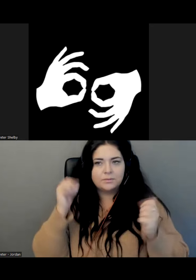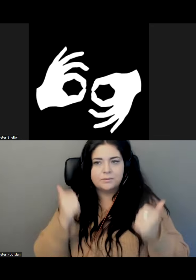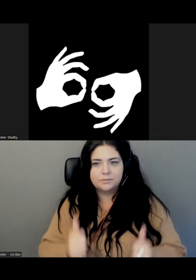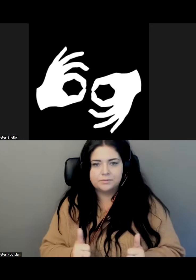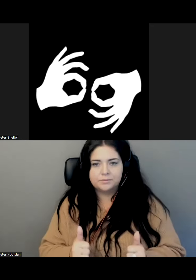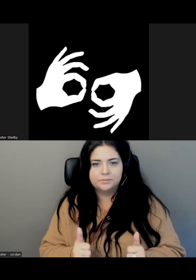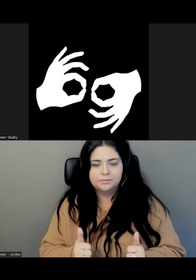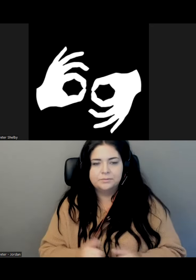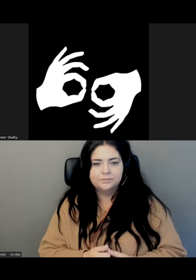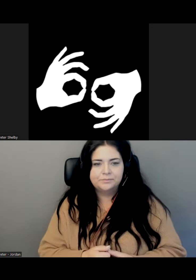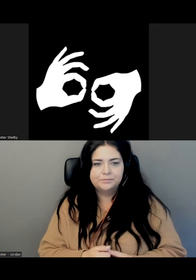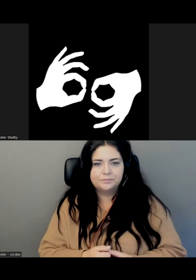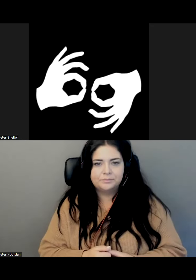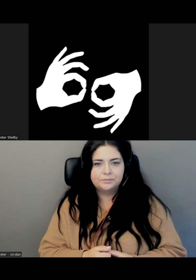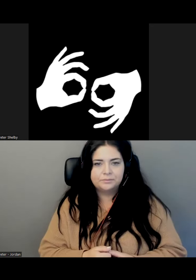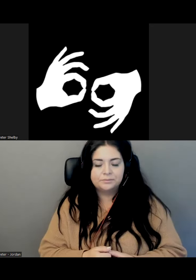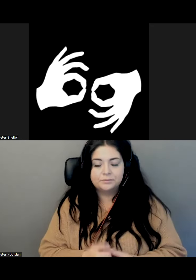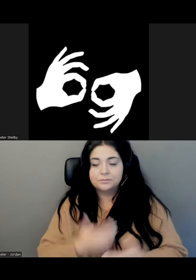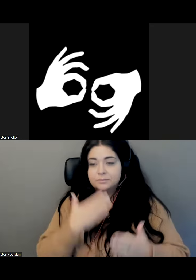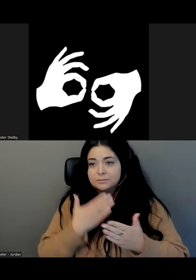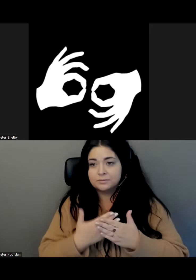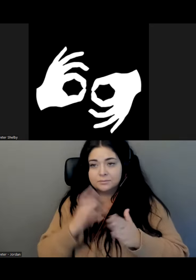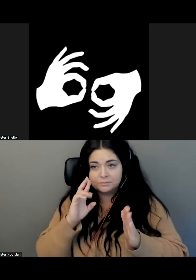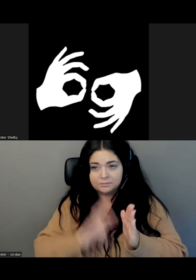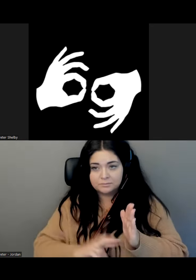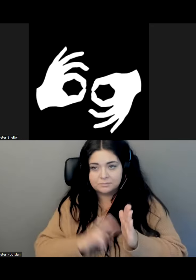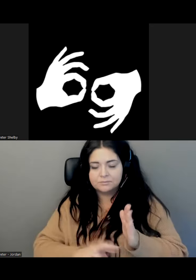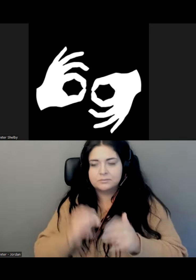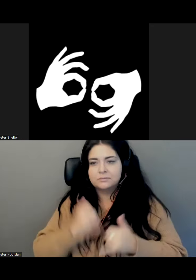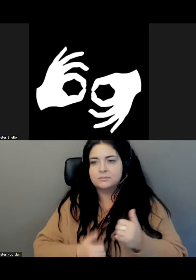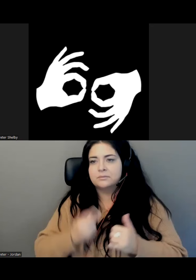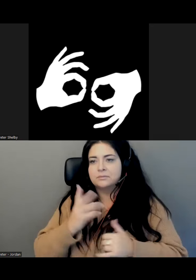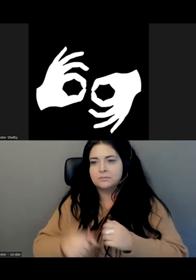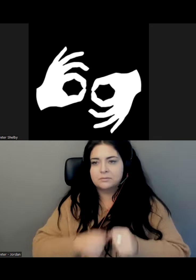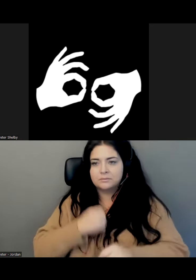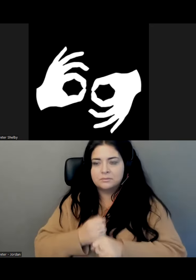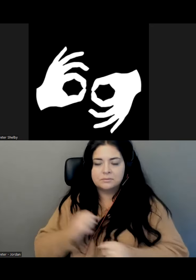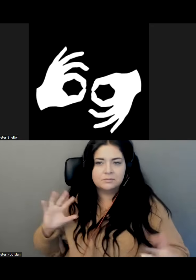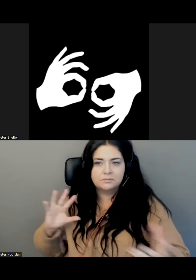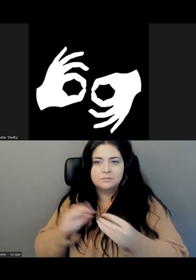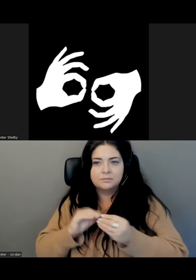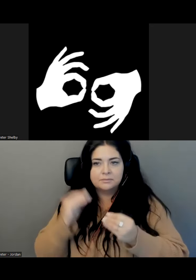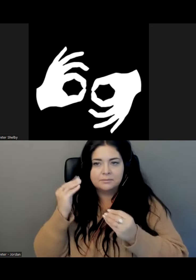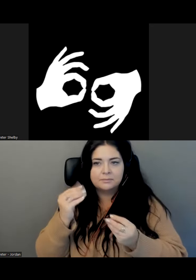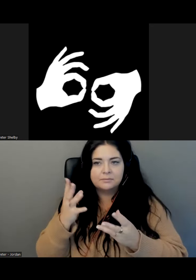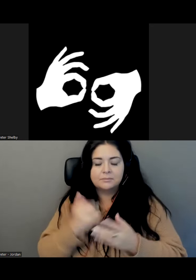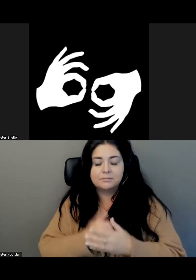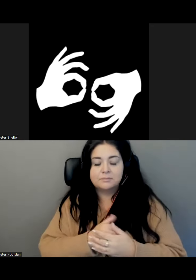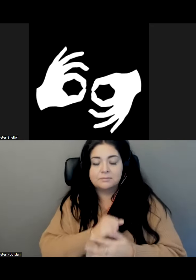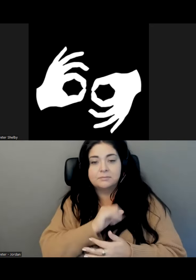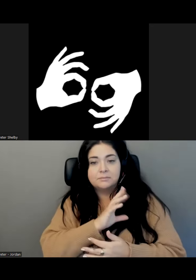a solid body of research that's mounted over the last several years. And an interesting finding is